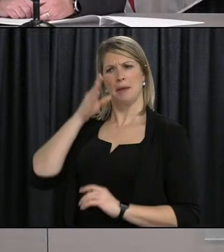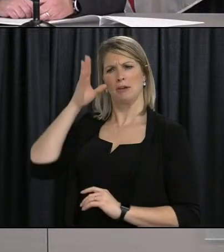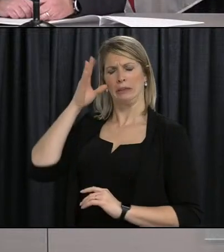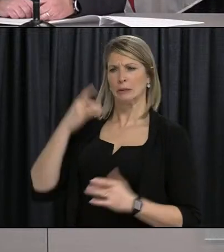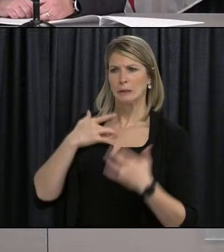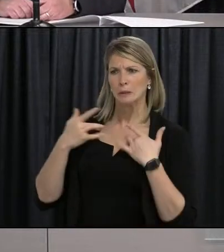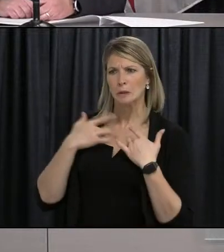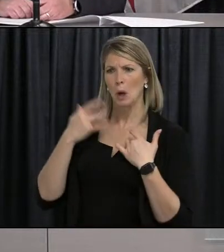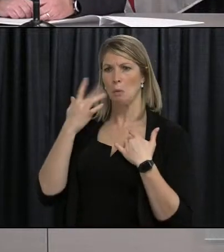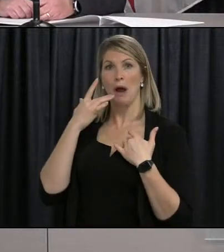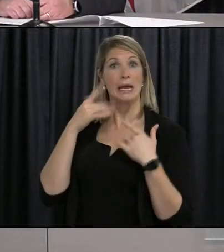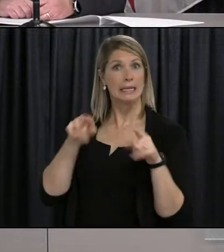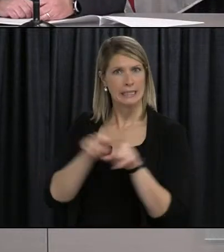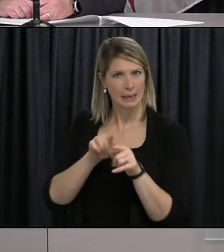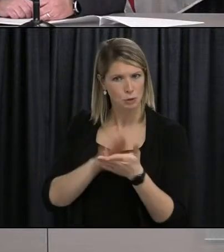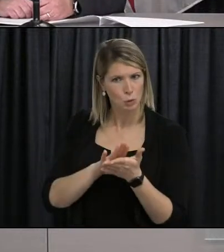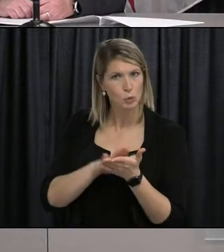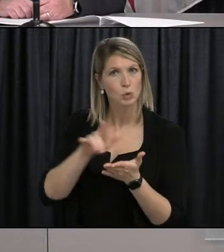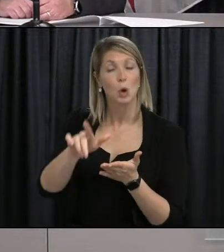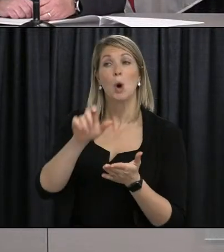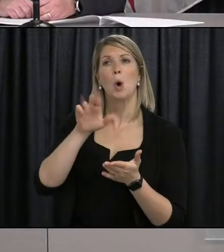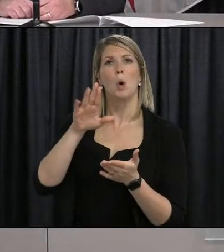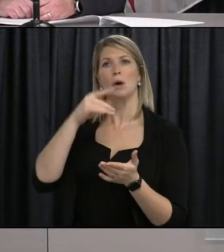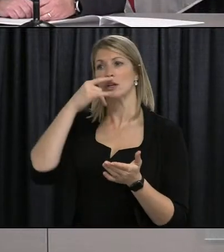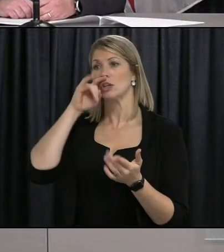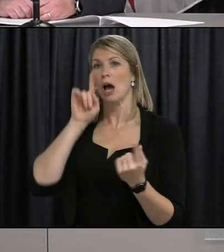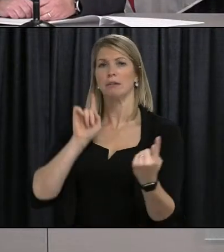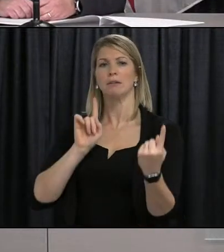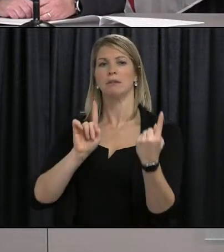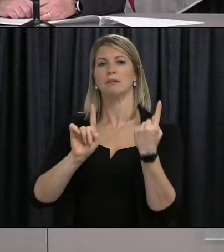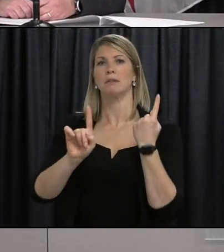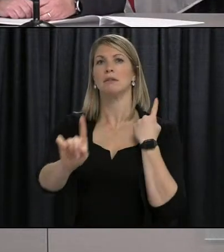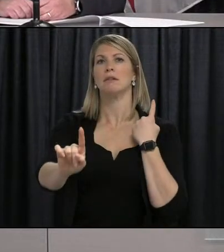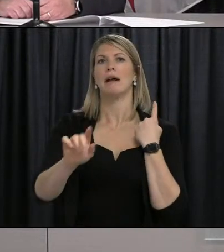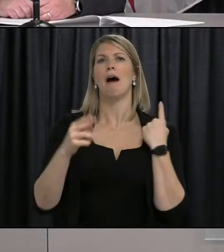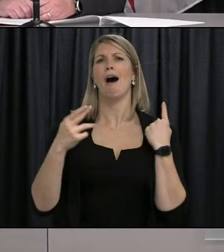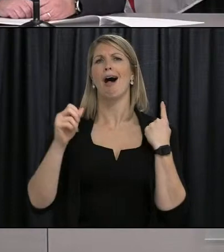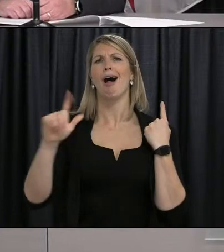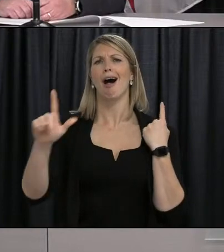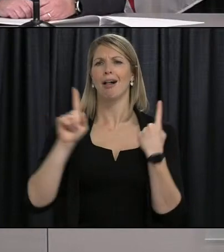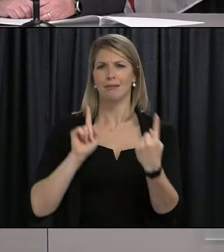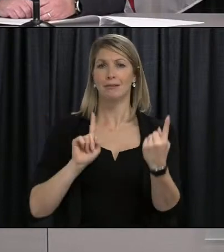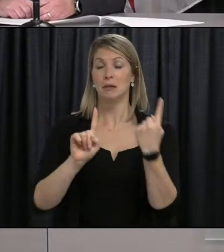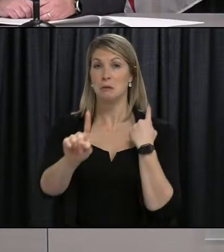have, passed that other kid in the hall, things like that. Can they still get a